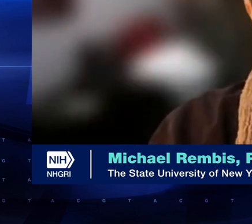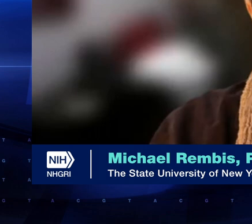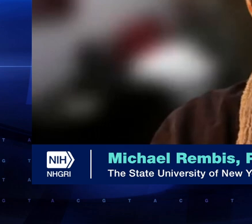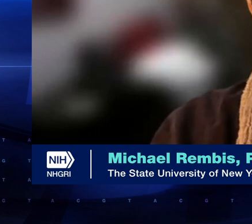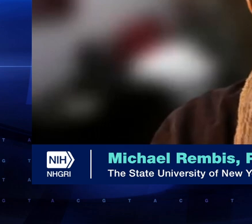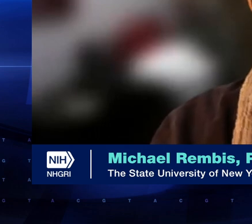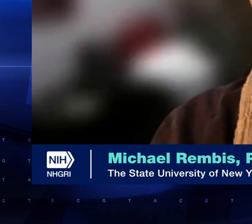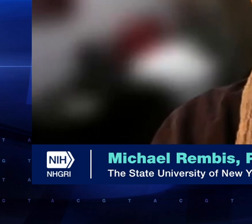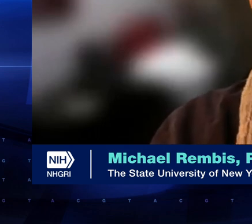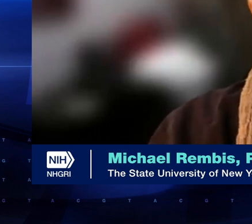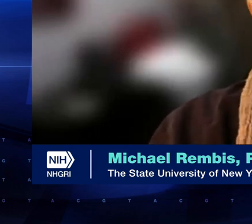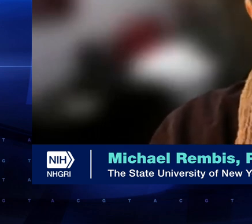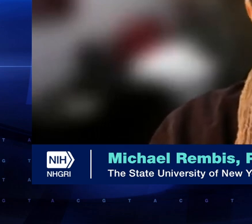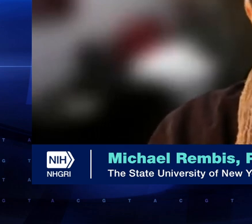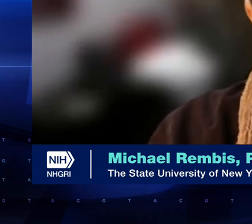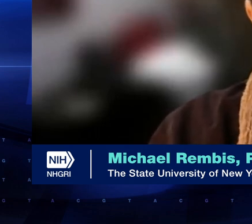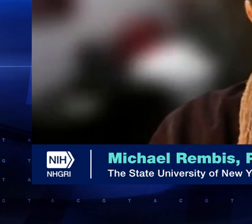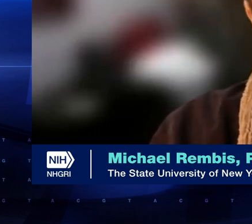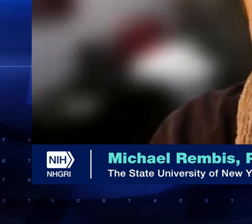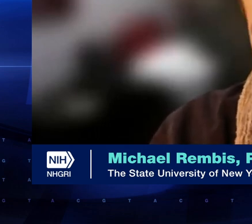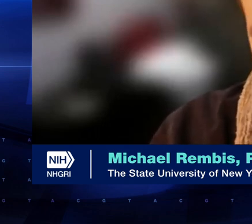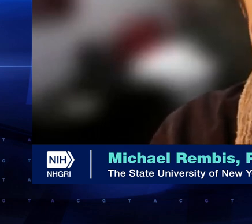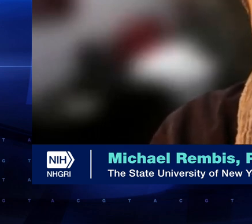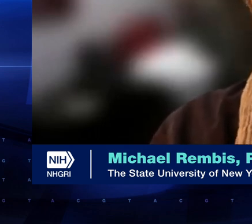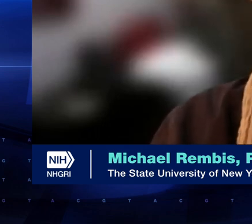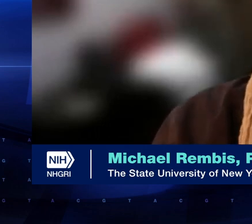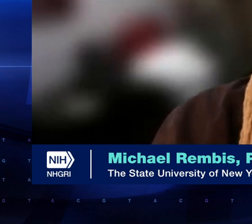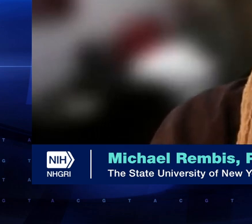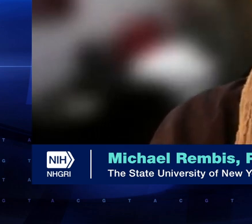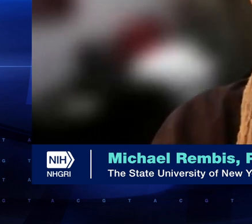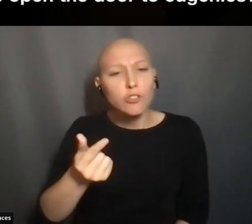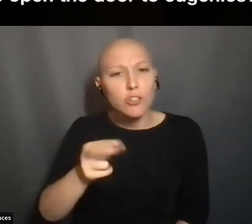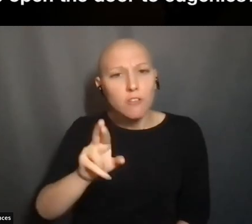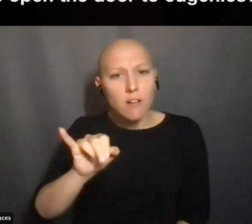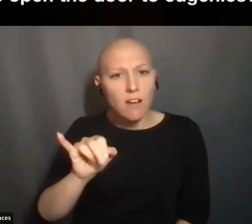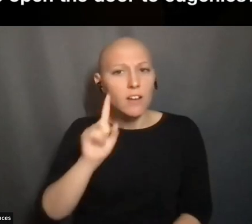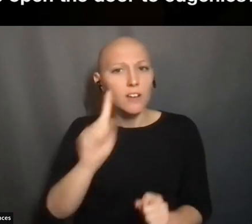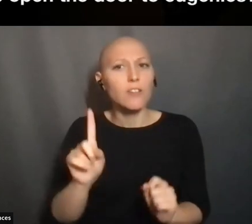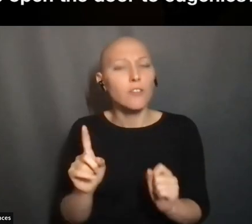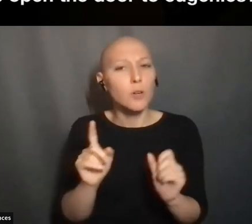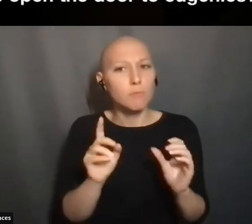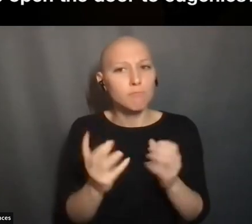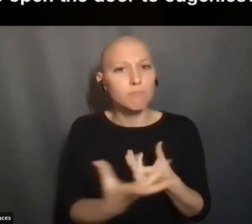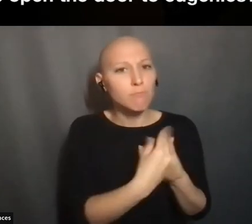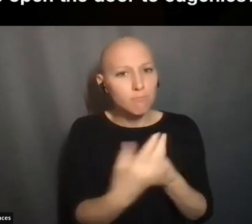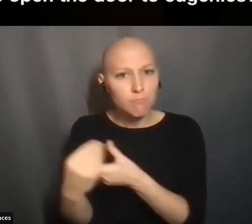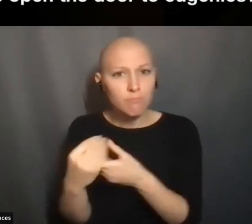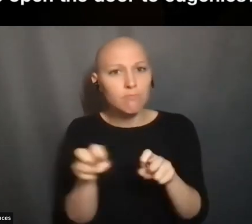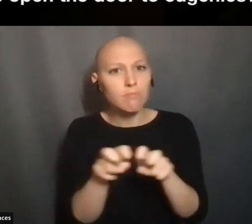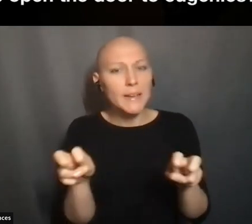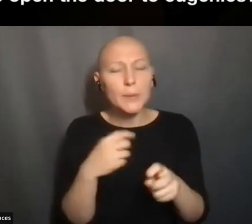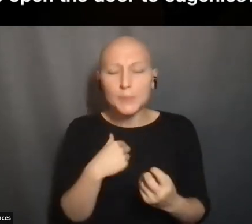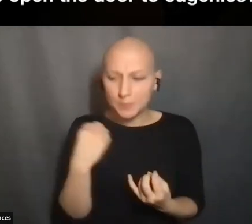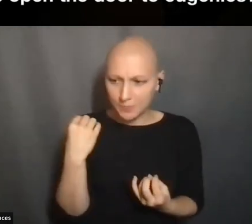ERIC AS WELL. TO EVERYONE AT THE NHGRI FOR PUTTING THIS PANEL TOGETHER. I WAS THINKING ABOUT HOW I WOULD